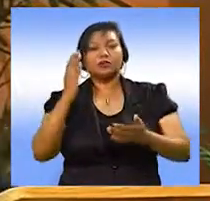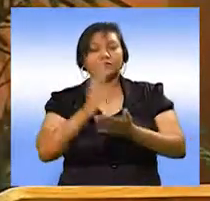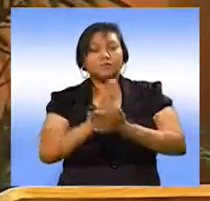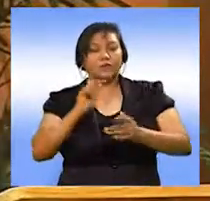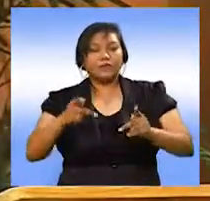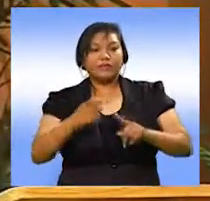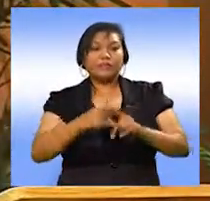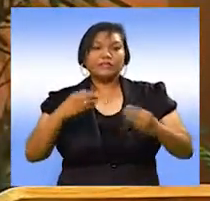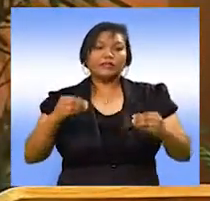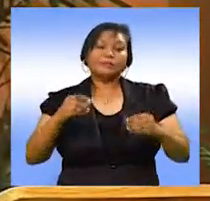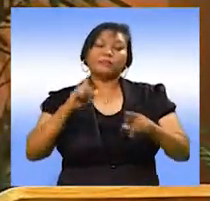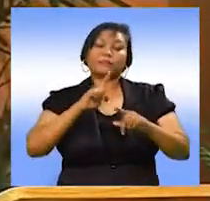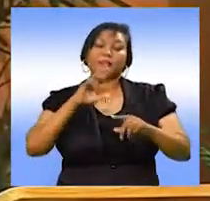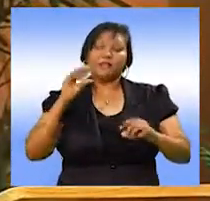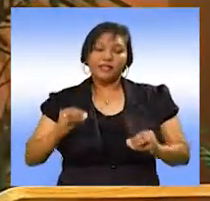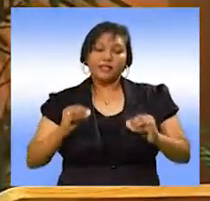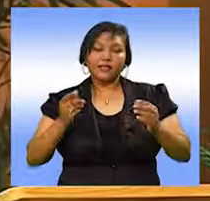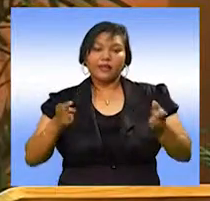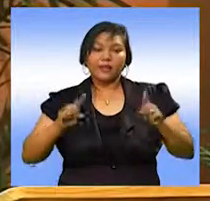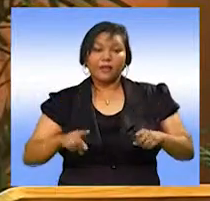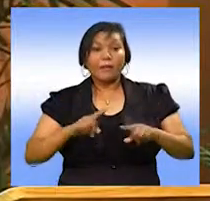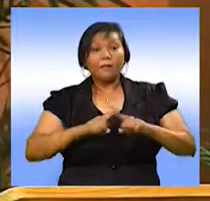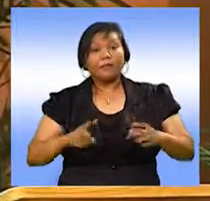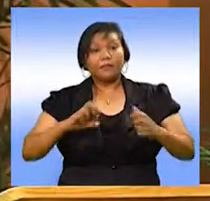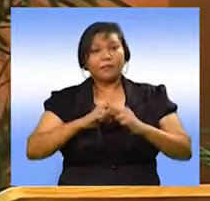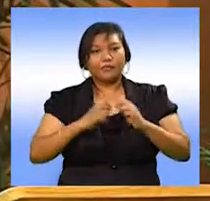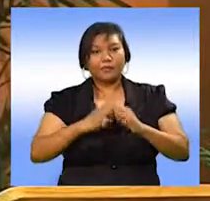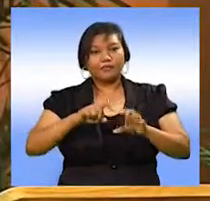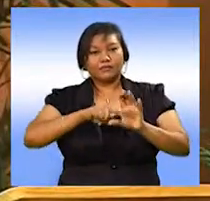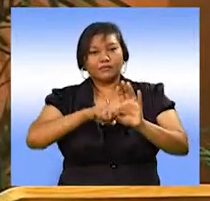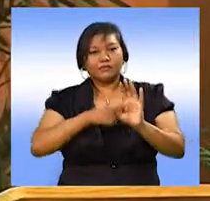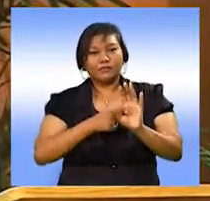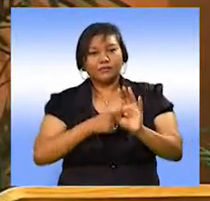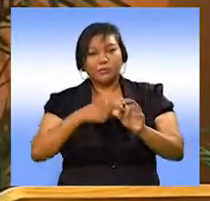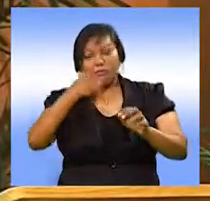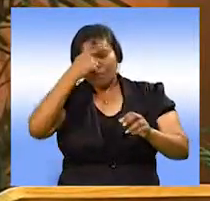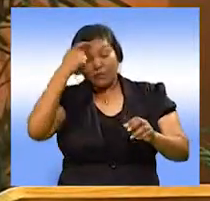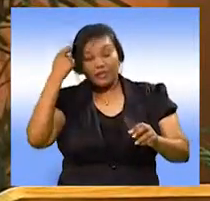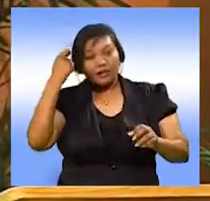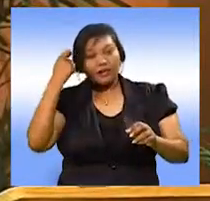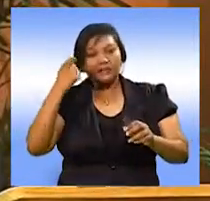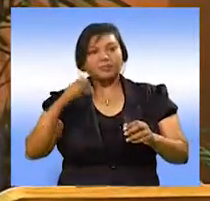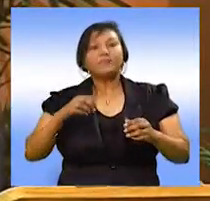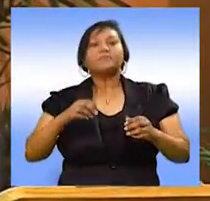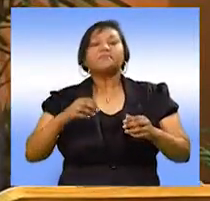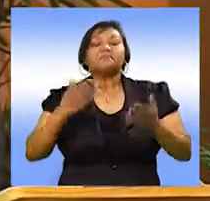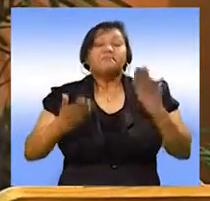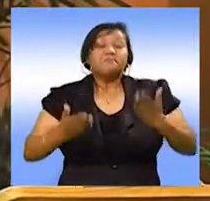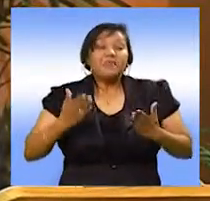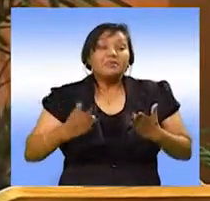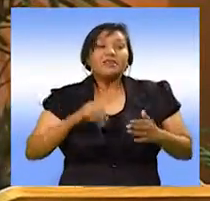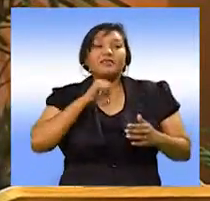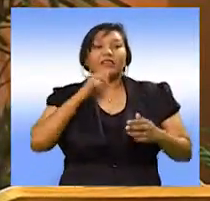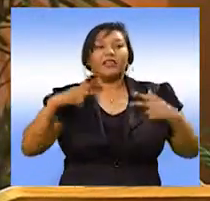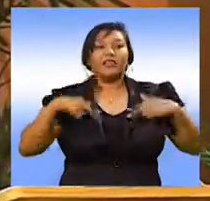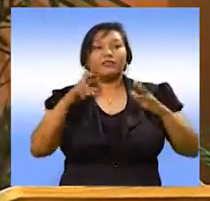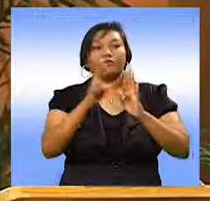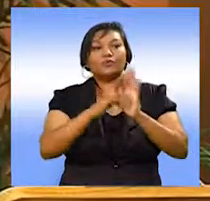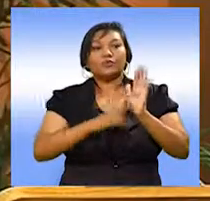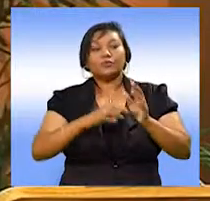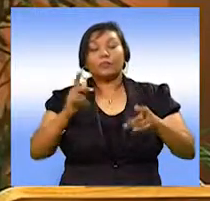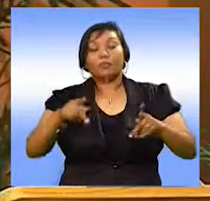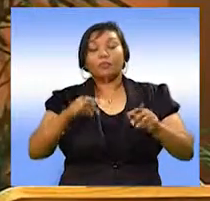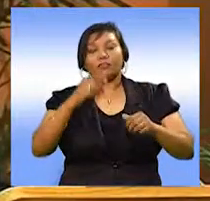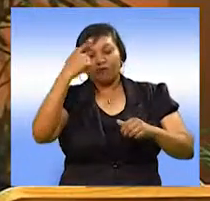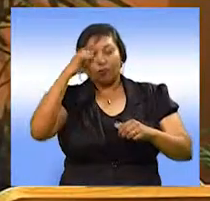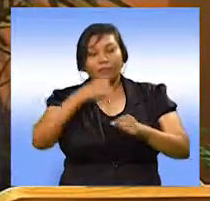It got nowhere. But it did a lot of damage. I think it was one, because there was a lack of infrastructure to properly regulate it.